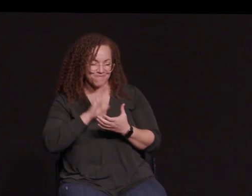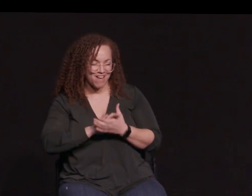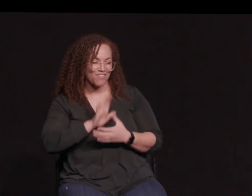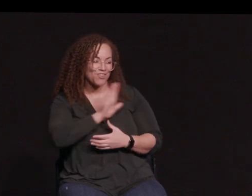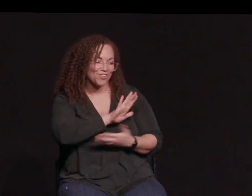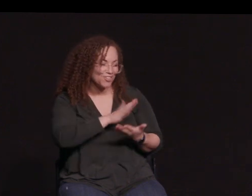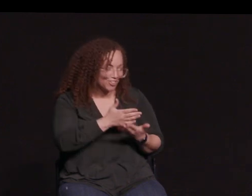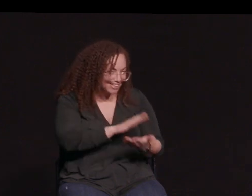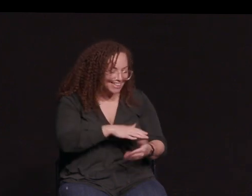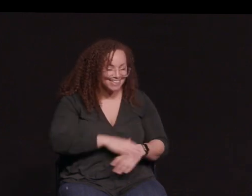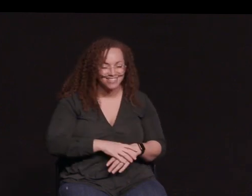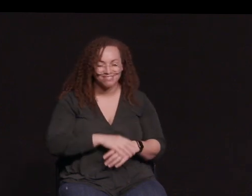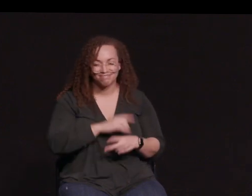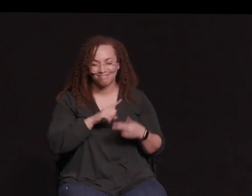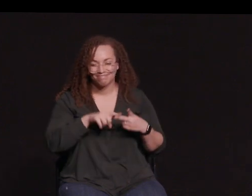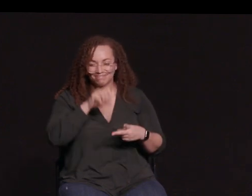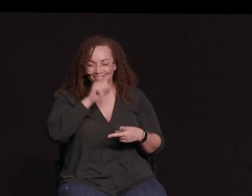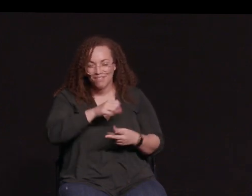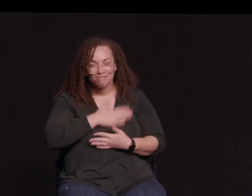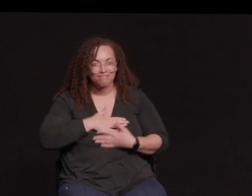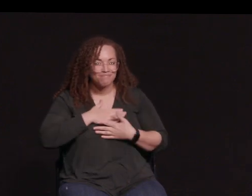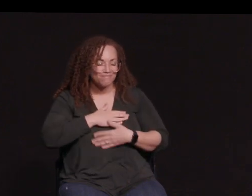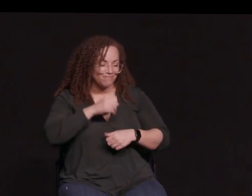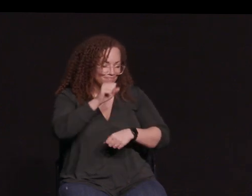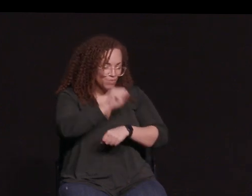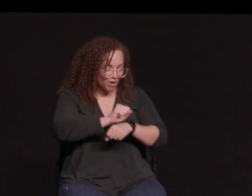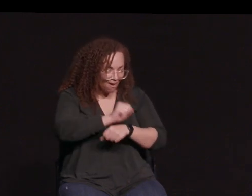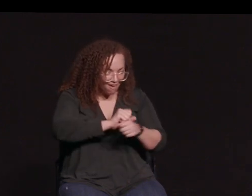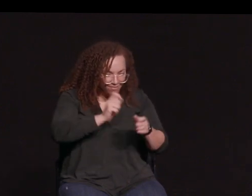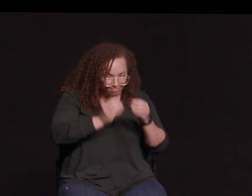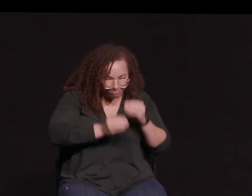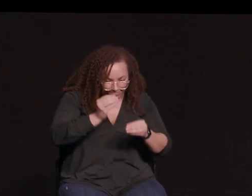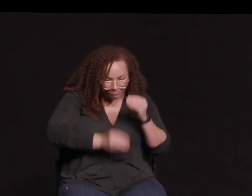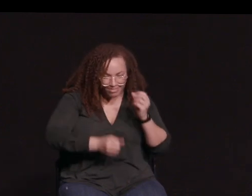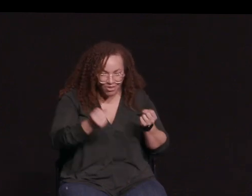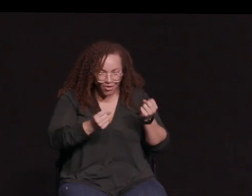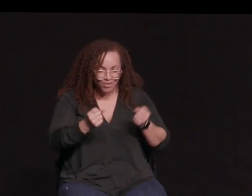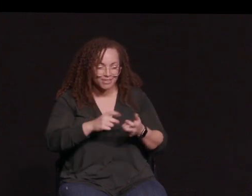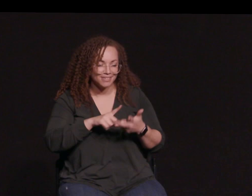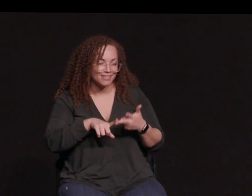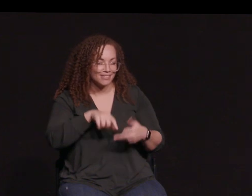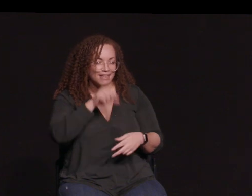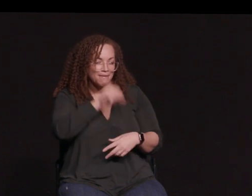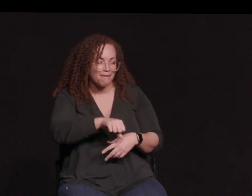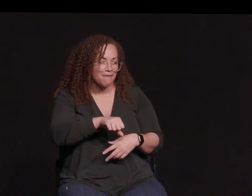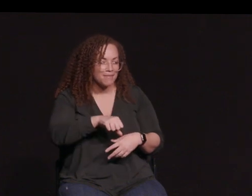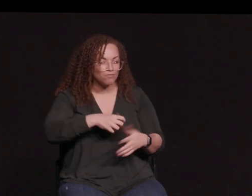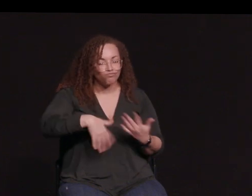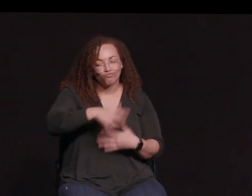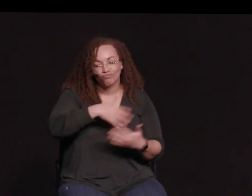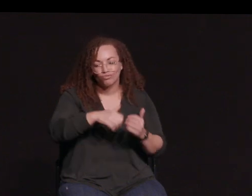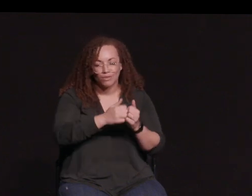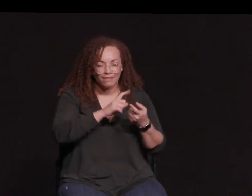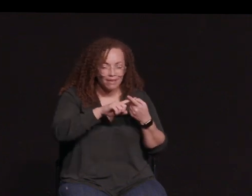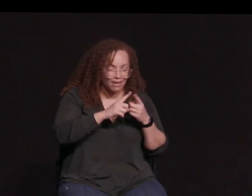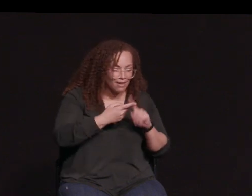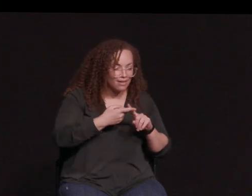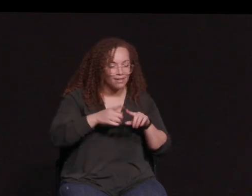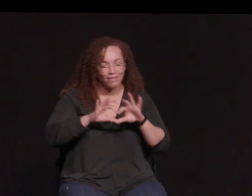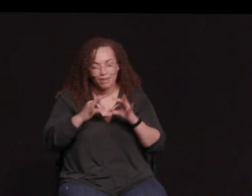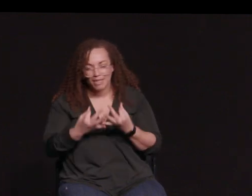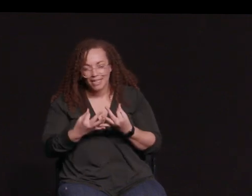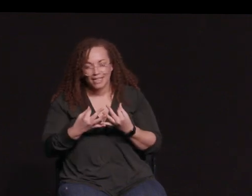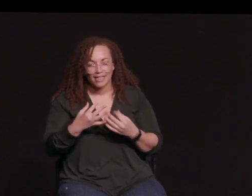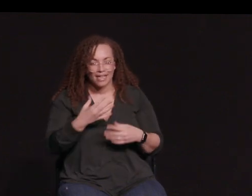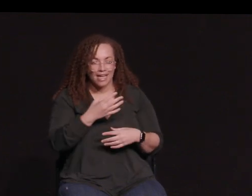Michael loves working on cars. Michael loves spending time with family and friends. And Michael